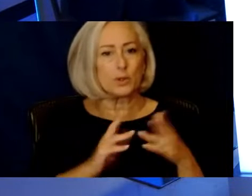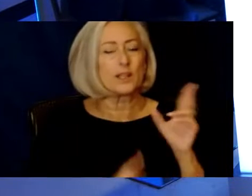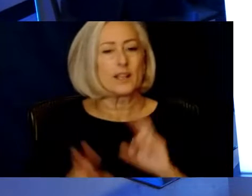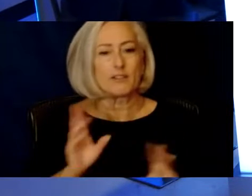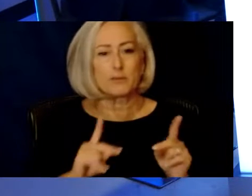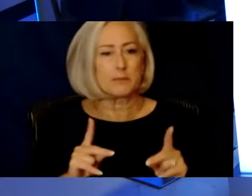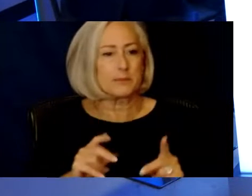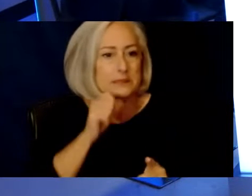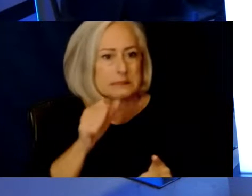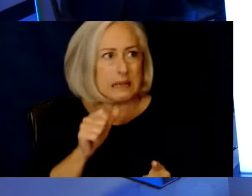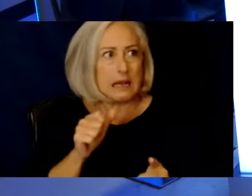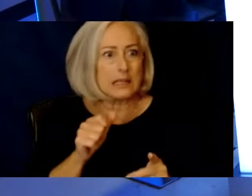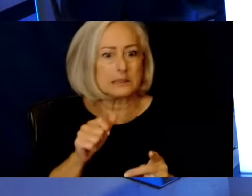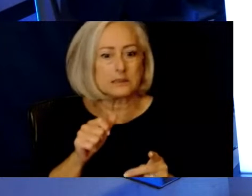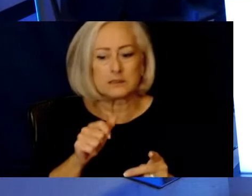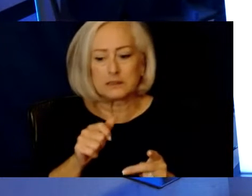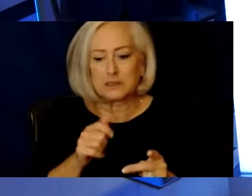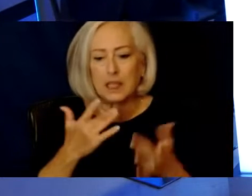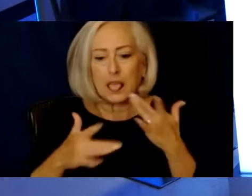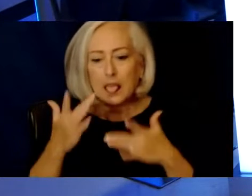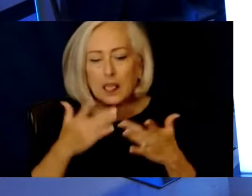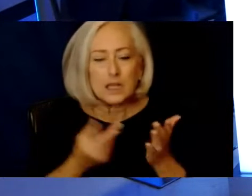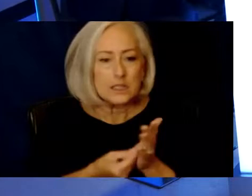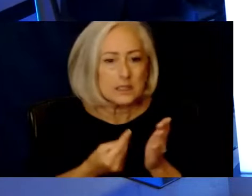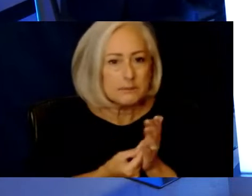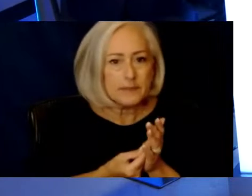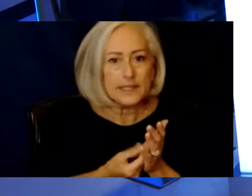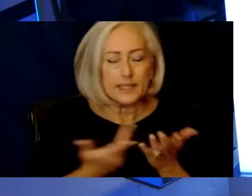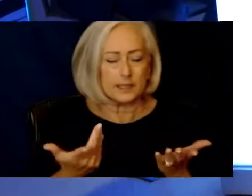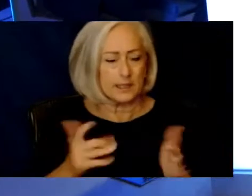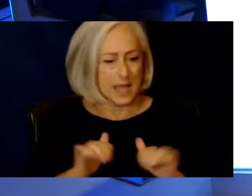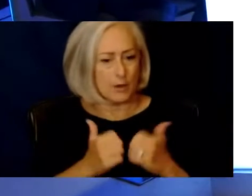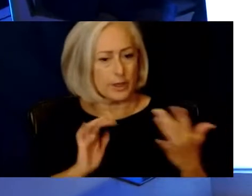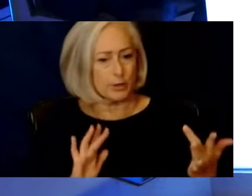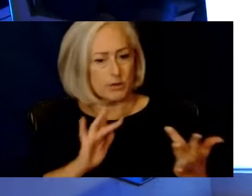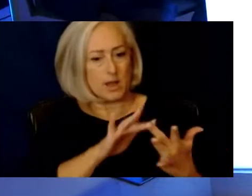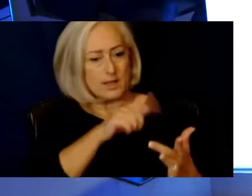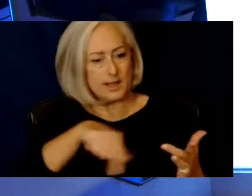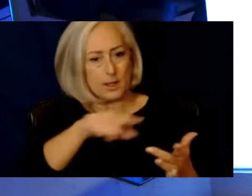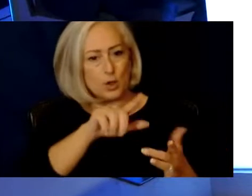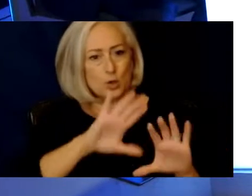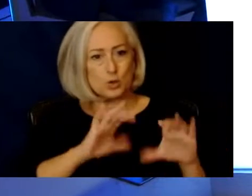means. What are some of the things you guys have done to try and reach into different groups? So we have